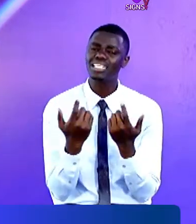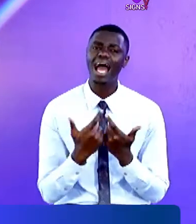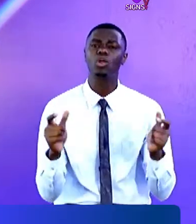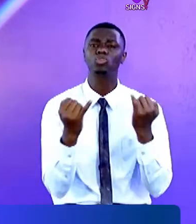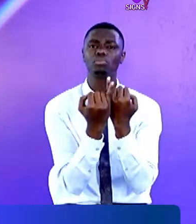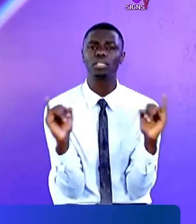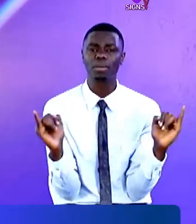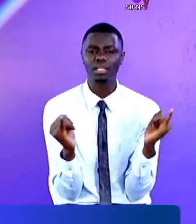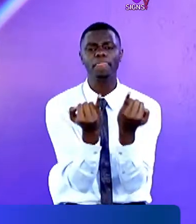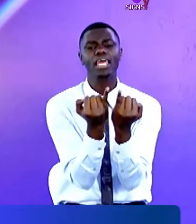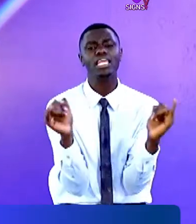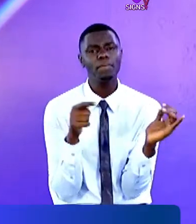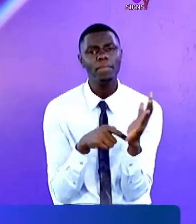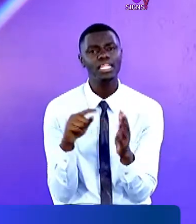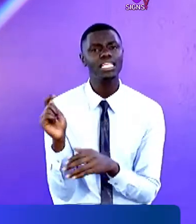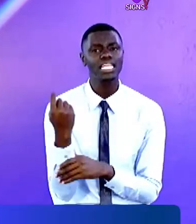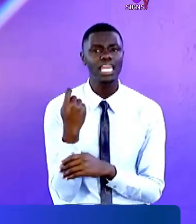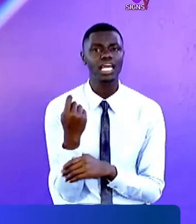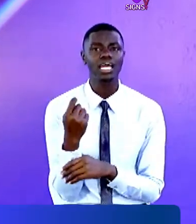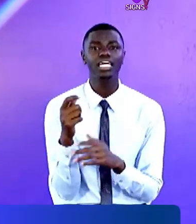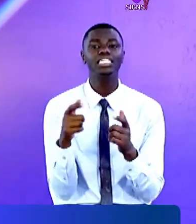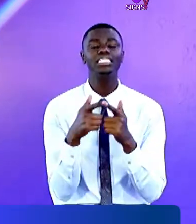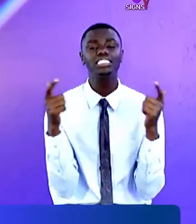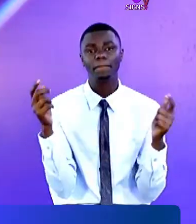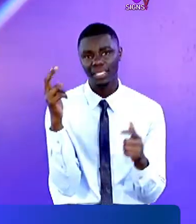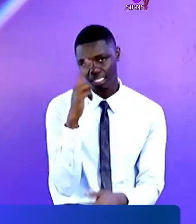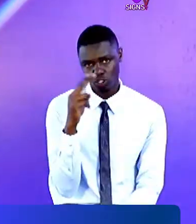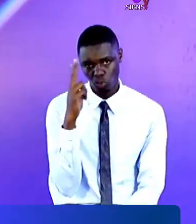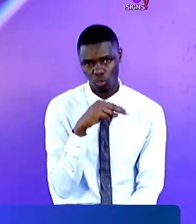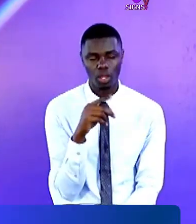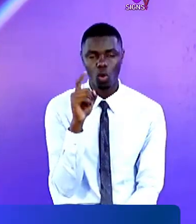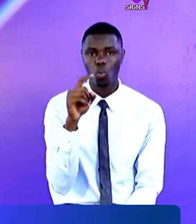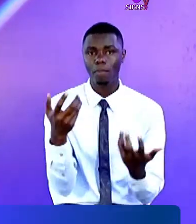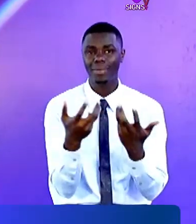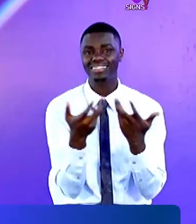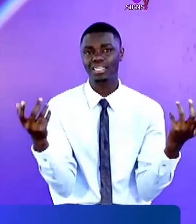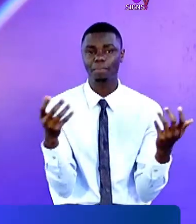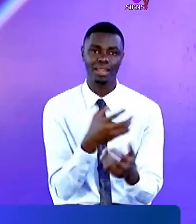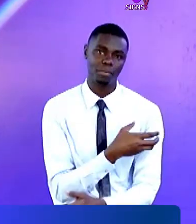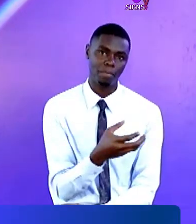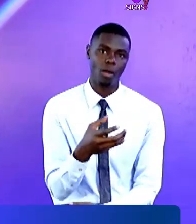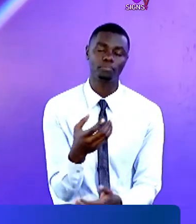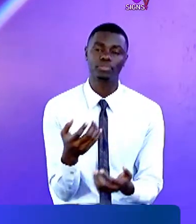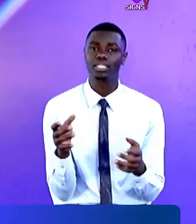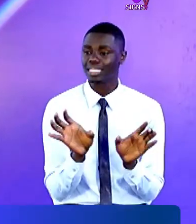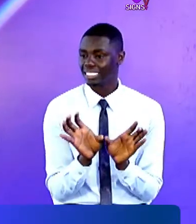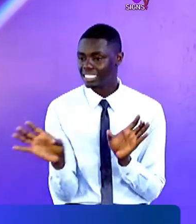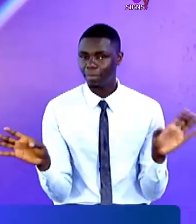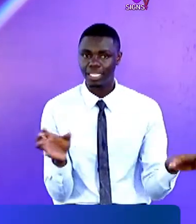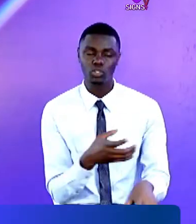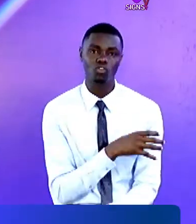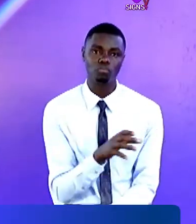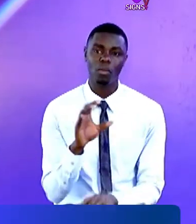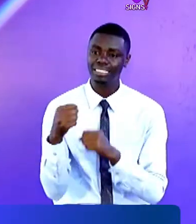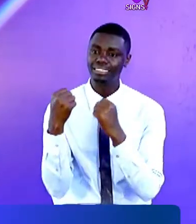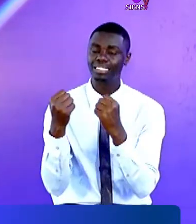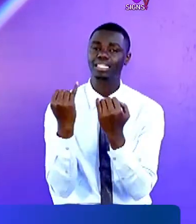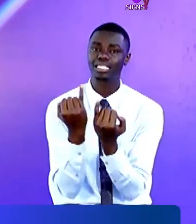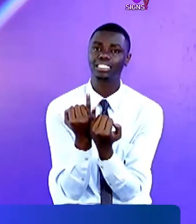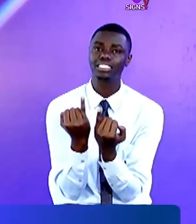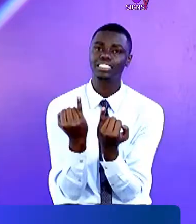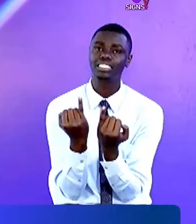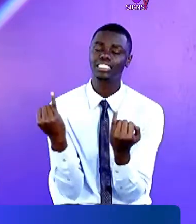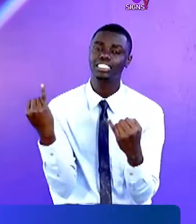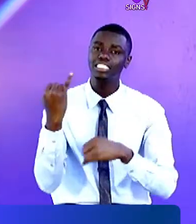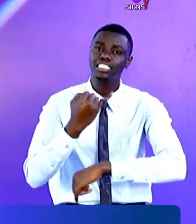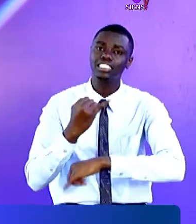word independent in Kenya is the biggest joke. We should separate power, separation of powers, yeah, strengthen institutions, and the